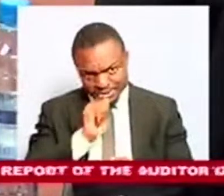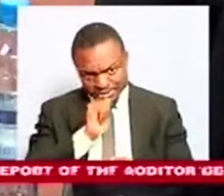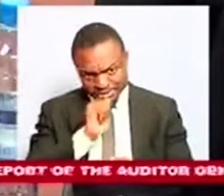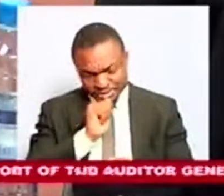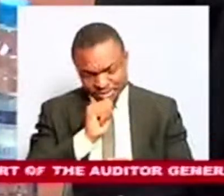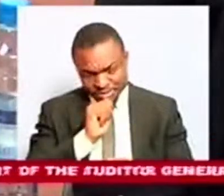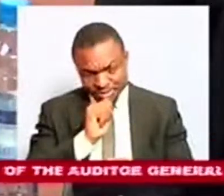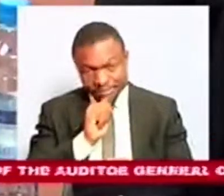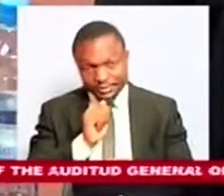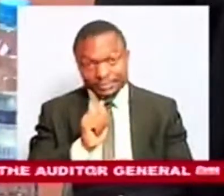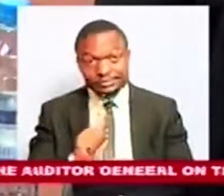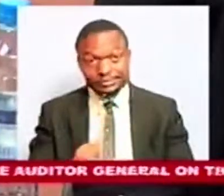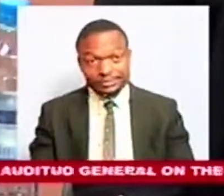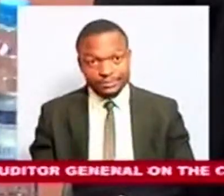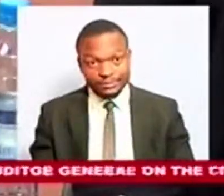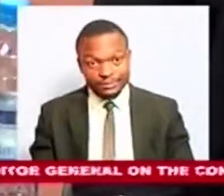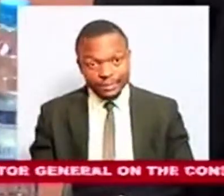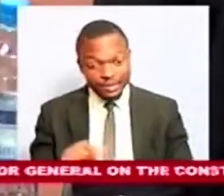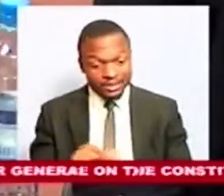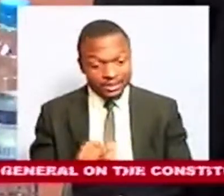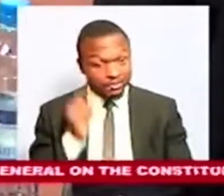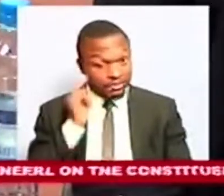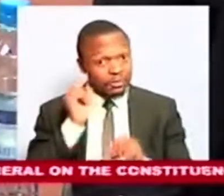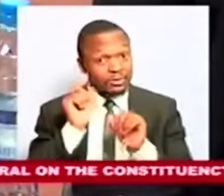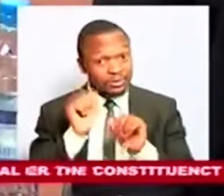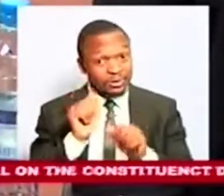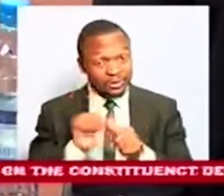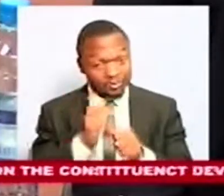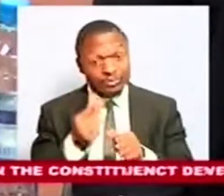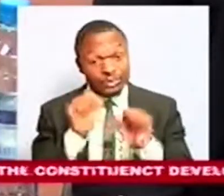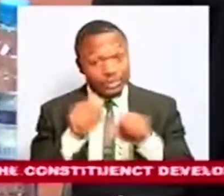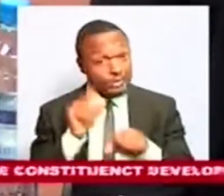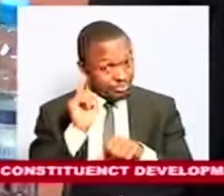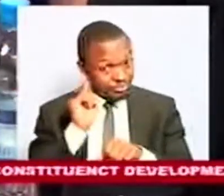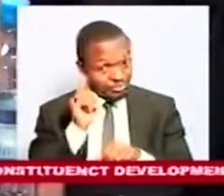so that everyone is able to. Thank you.